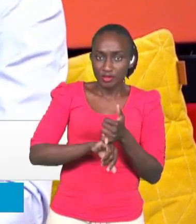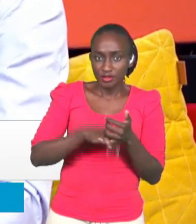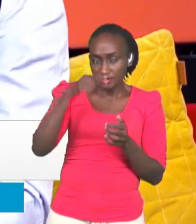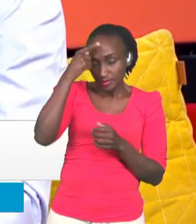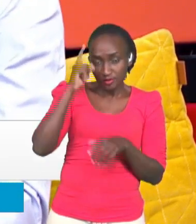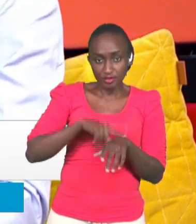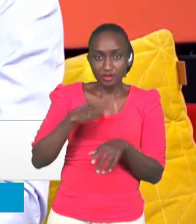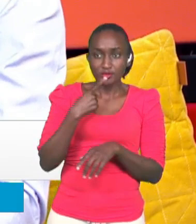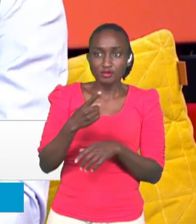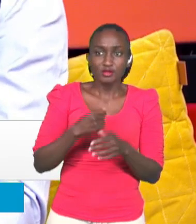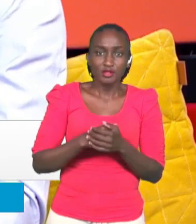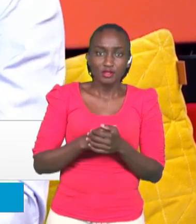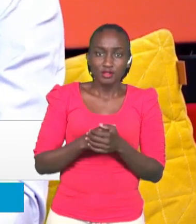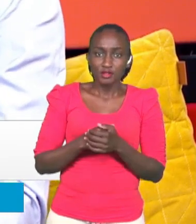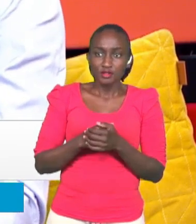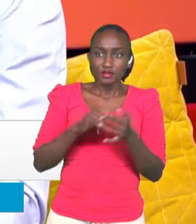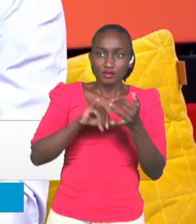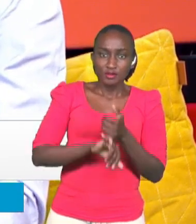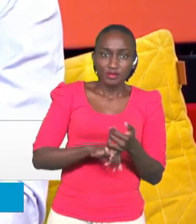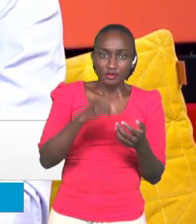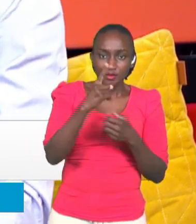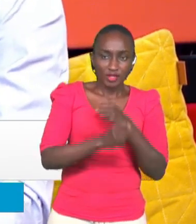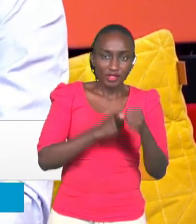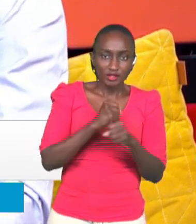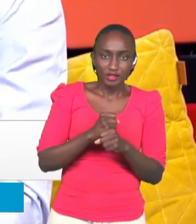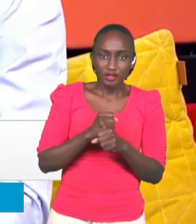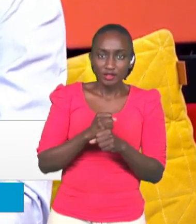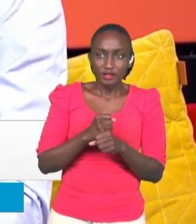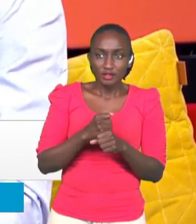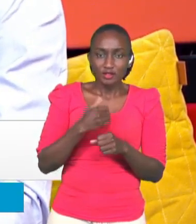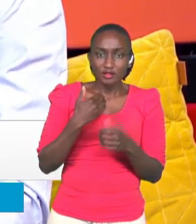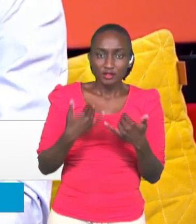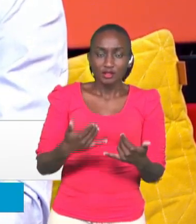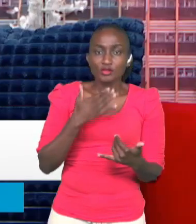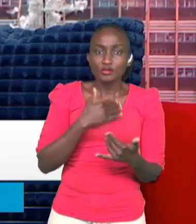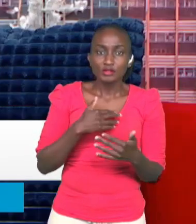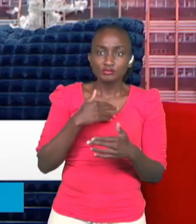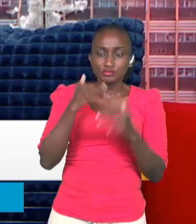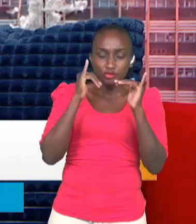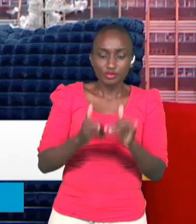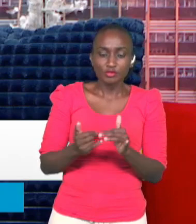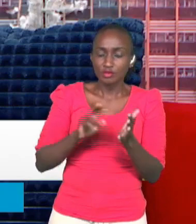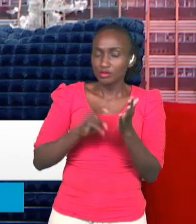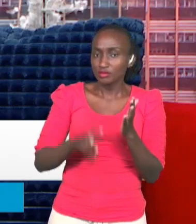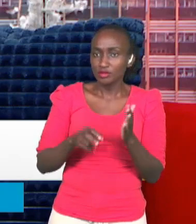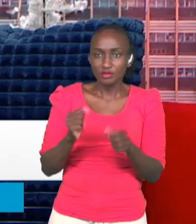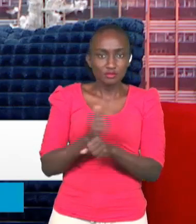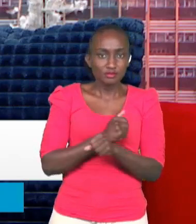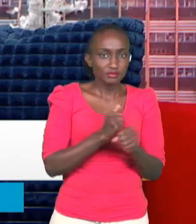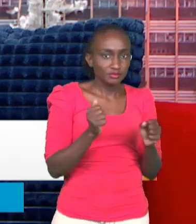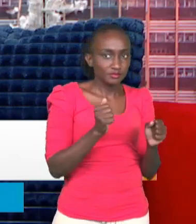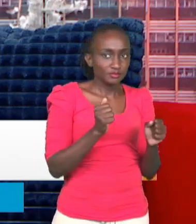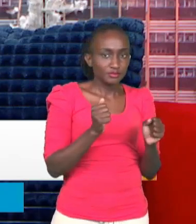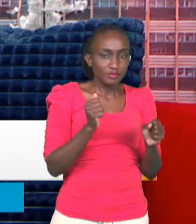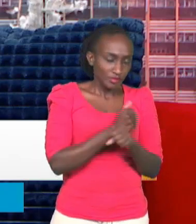when you say you're going to be married for 1 year, then you renew a contract. Are you seeing such things happening? I don't see that happening. Okay. Yeah, because all these